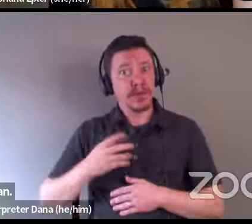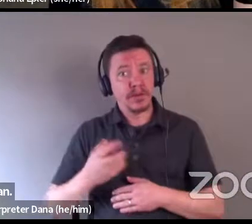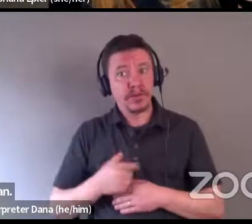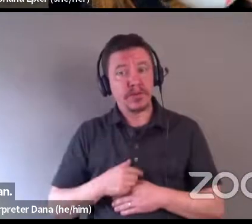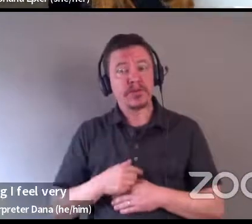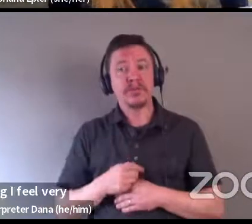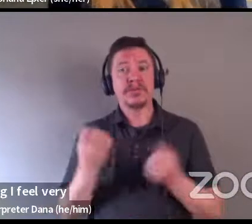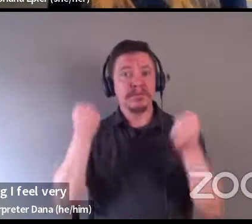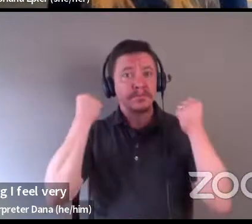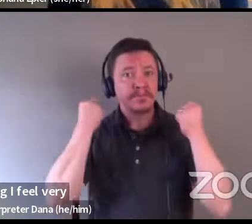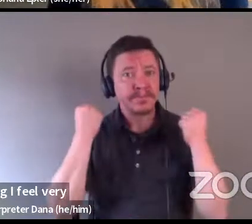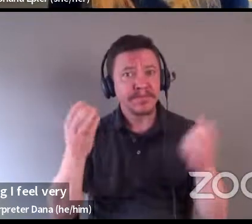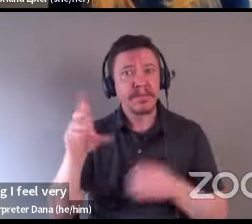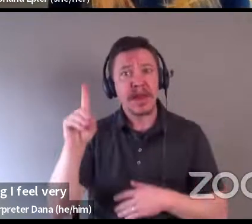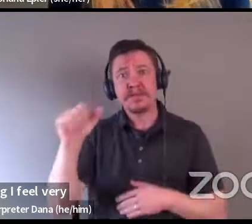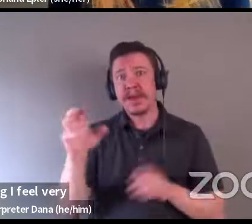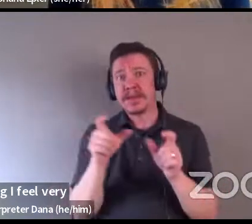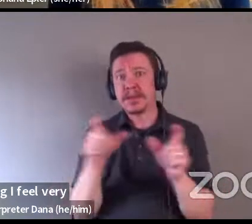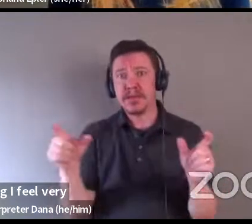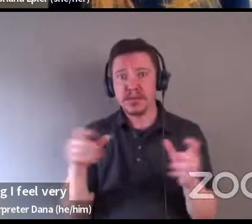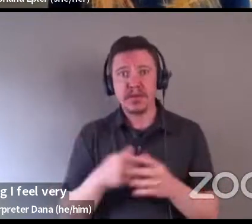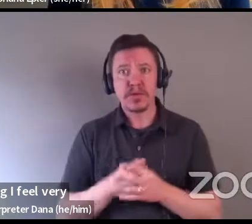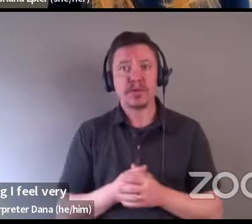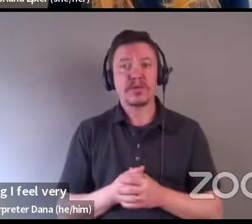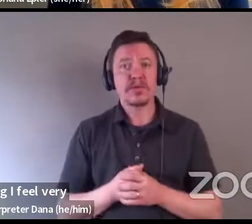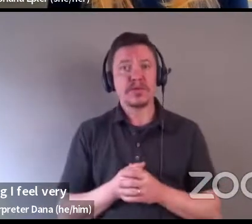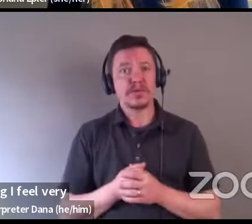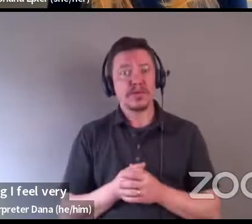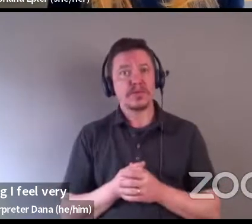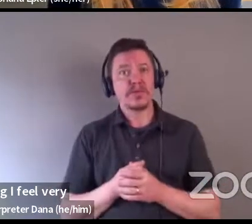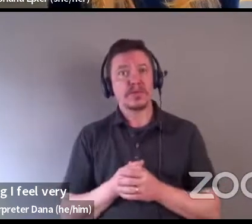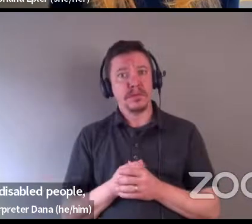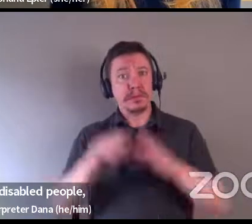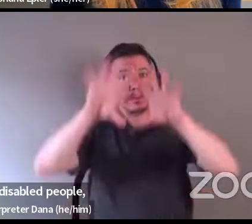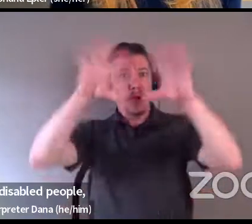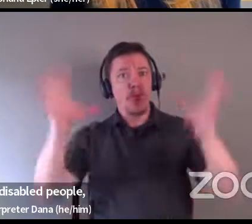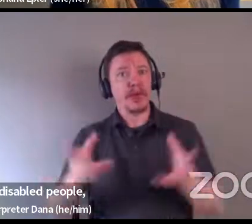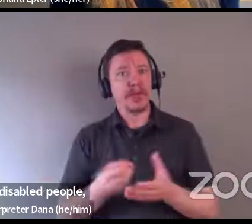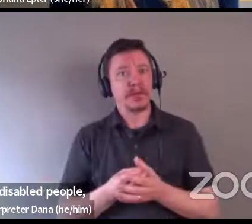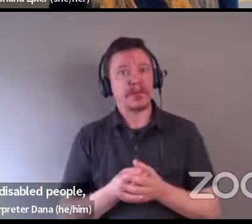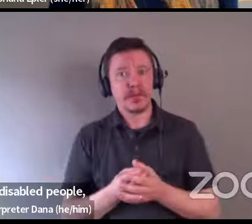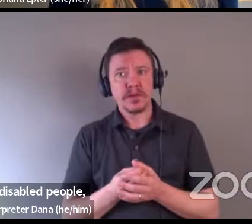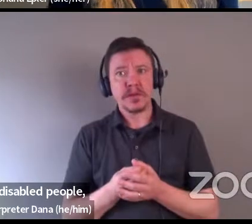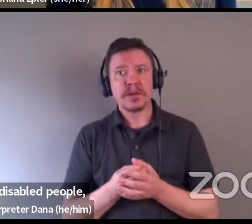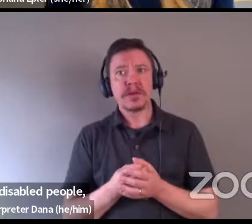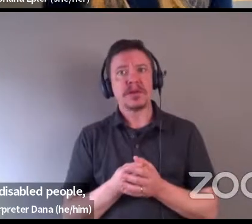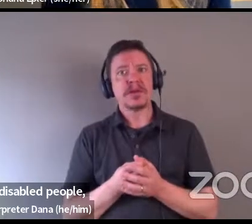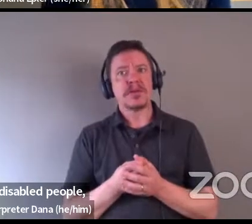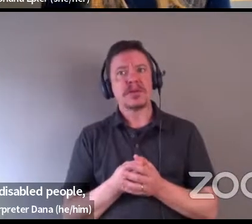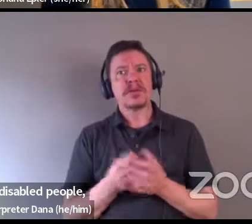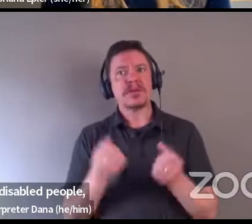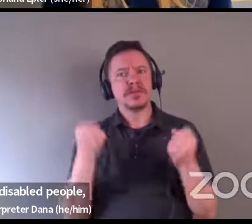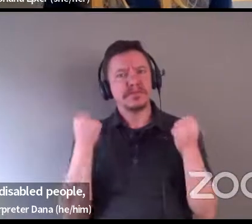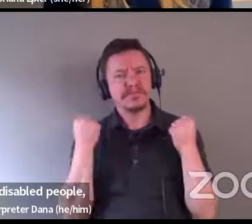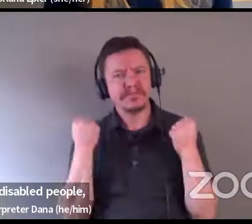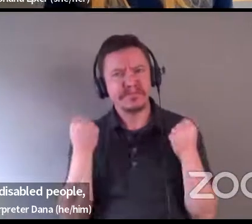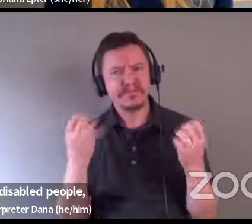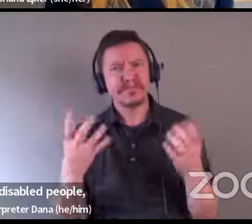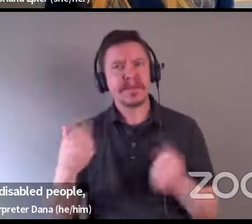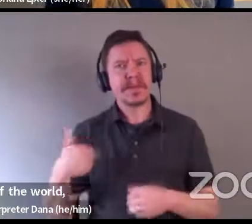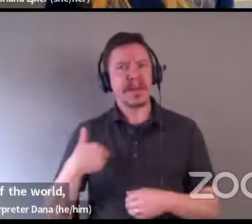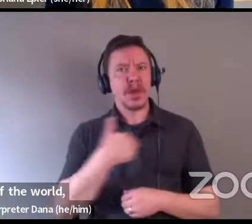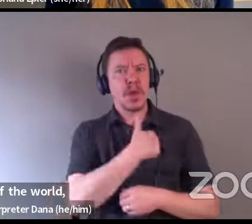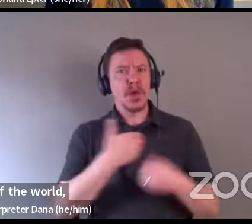lot of disabled people, especially across the rest of the world, there are lots of things that we all have